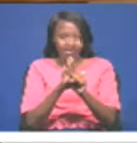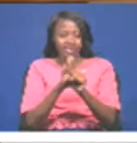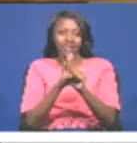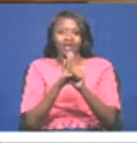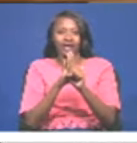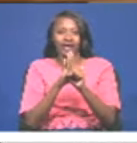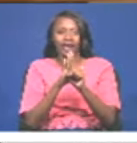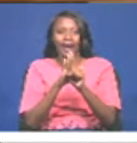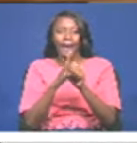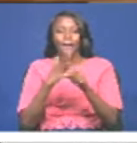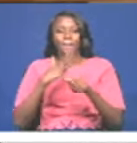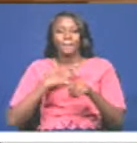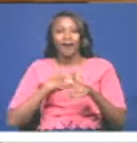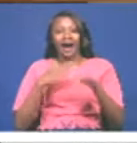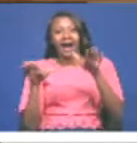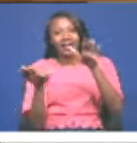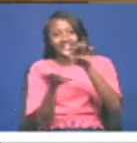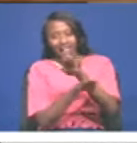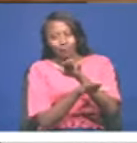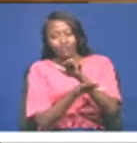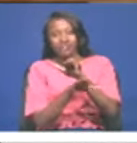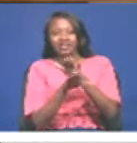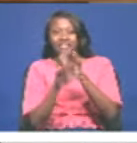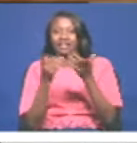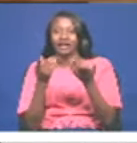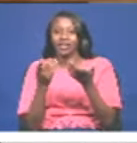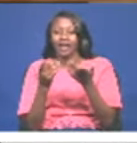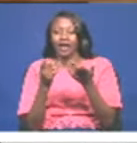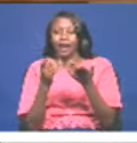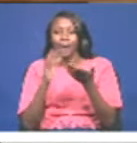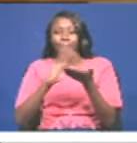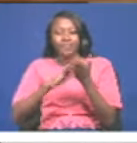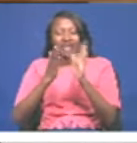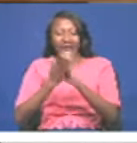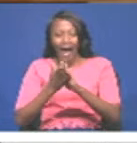my deputy is going to be a very busy person.